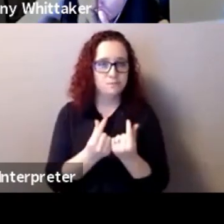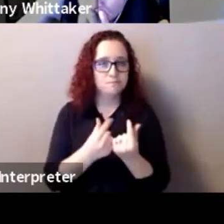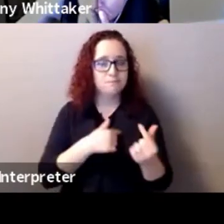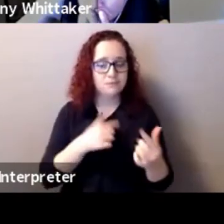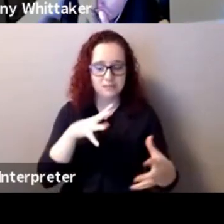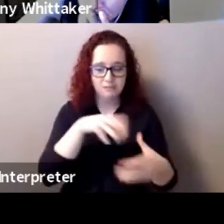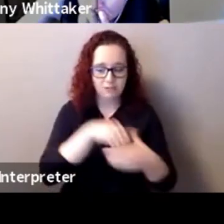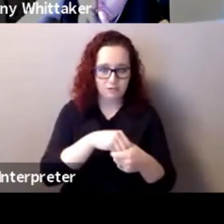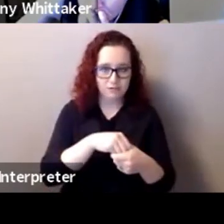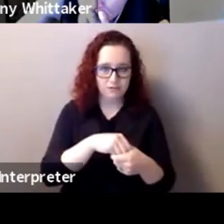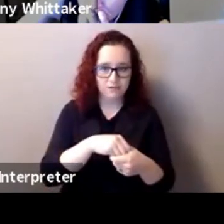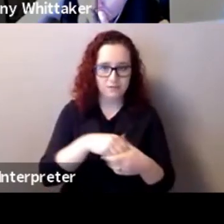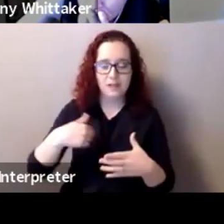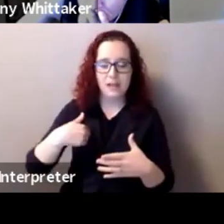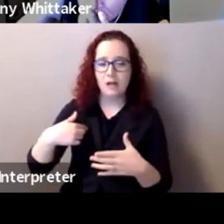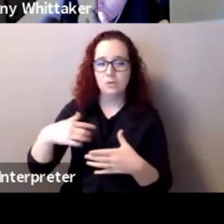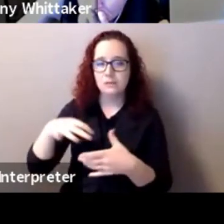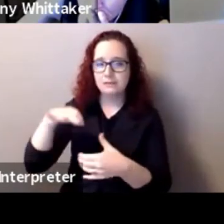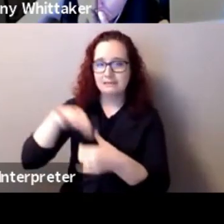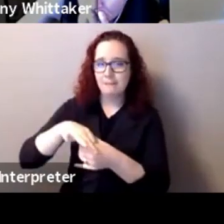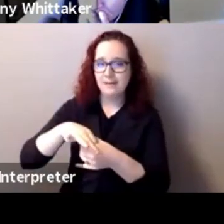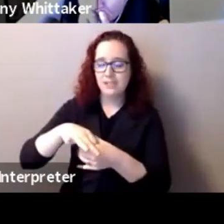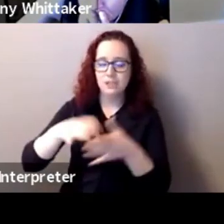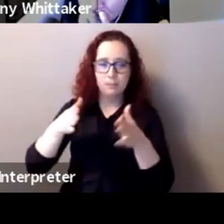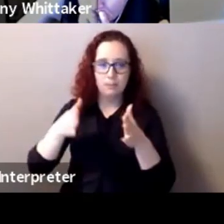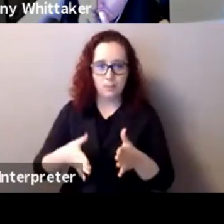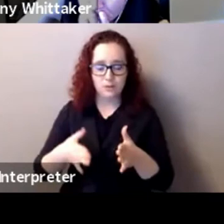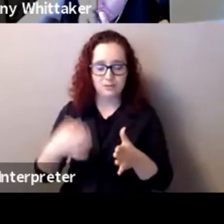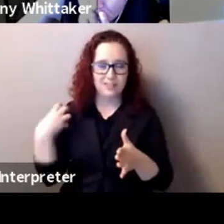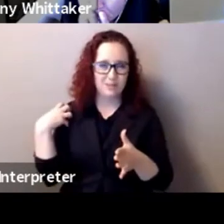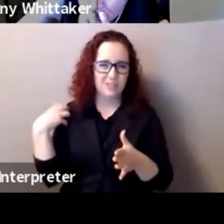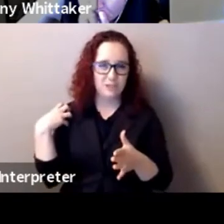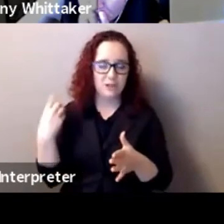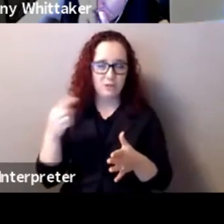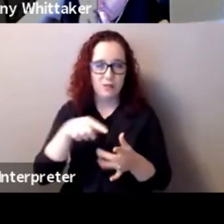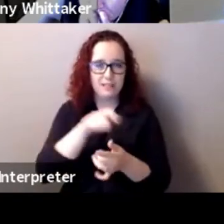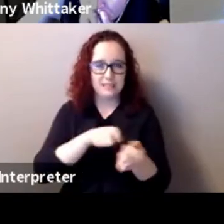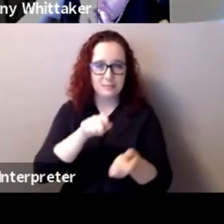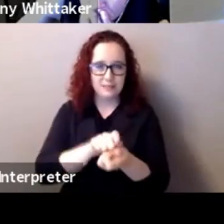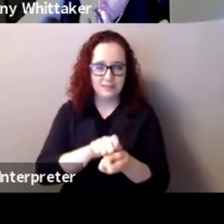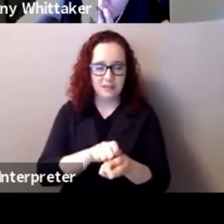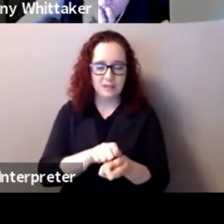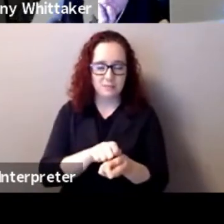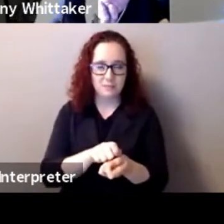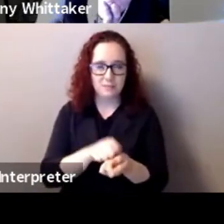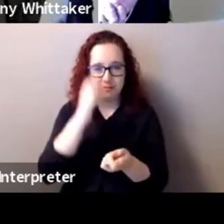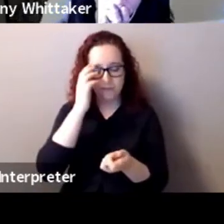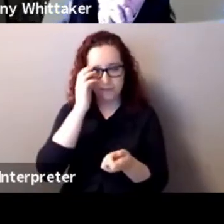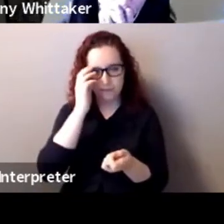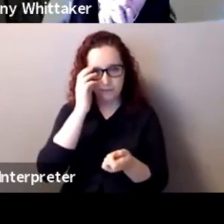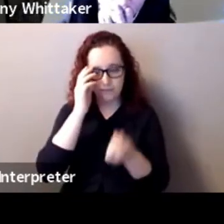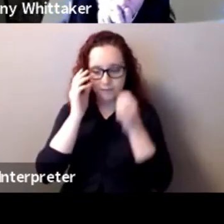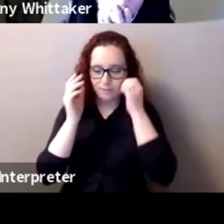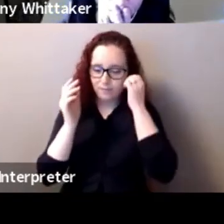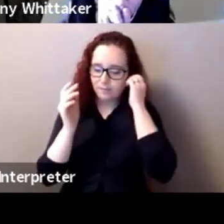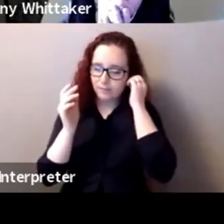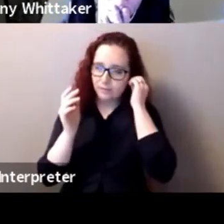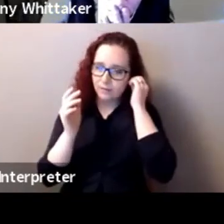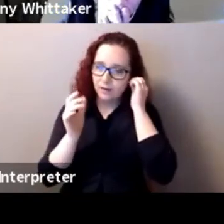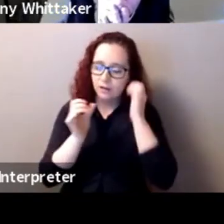the nominations person for that, officer for that particular one. Now, it wasn't a